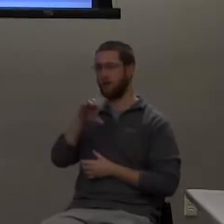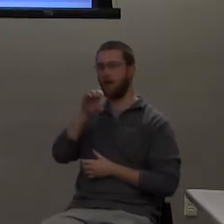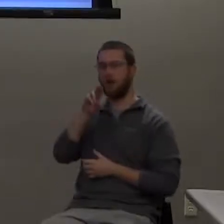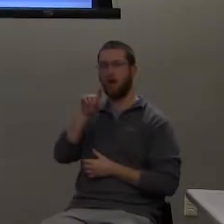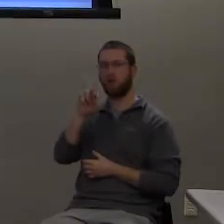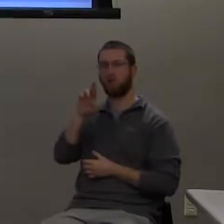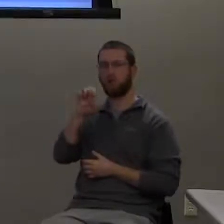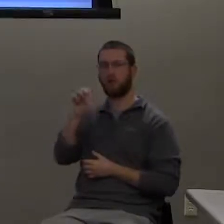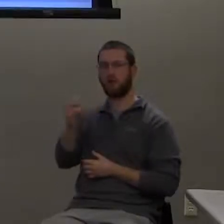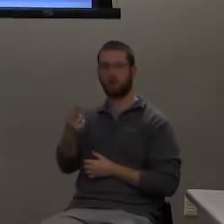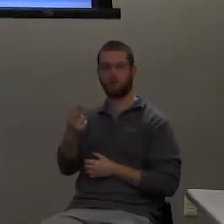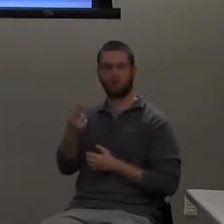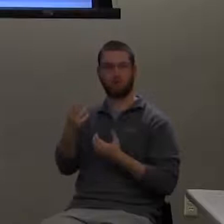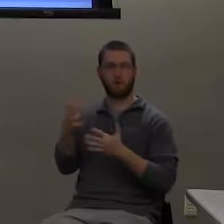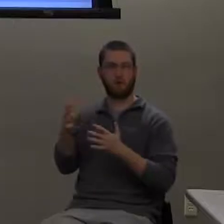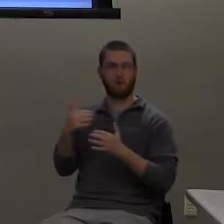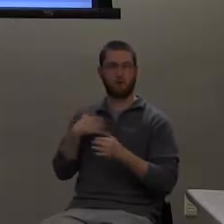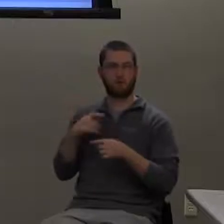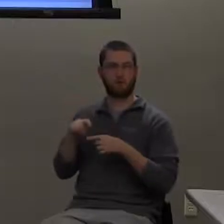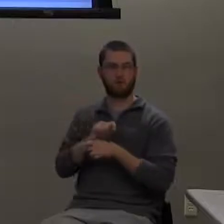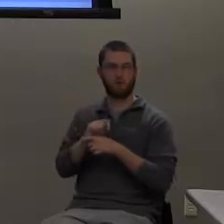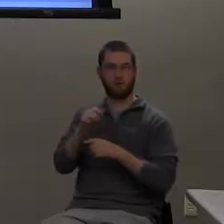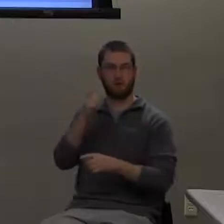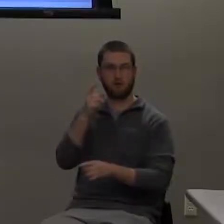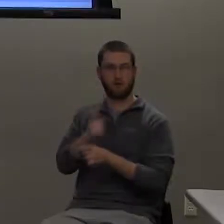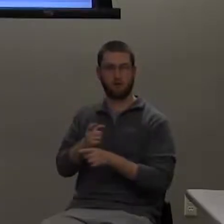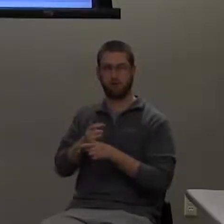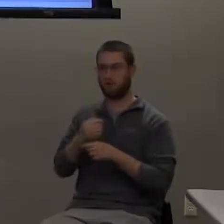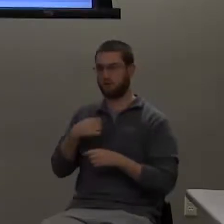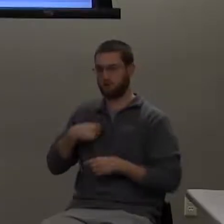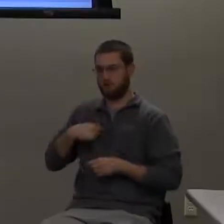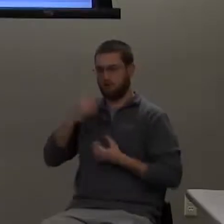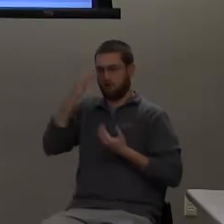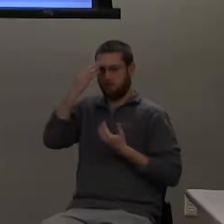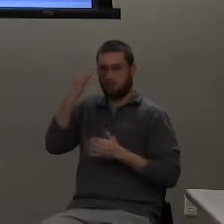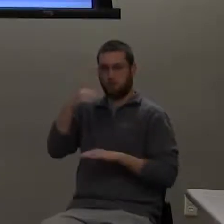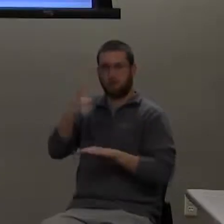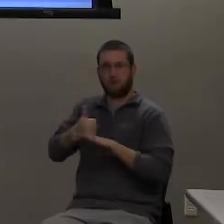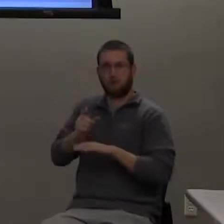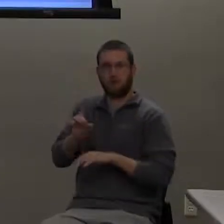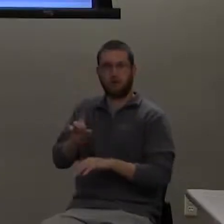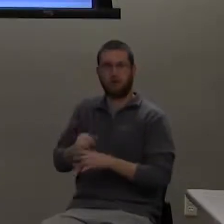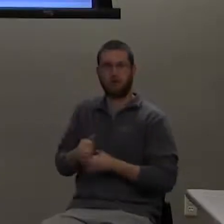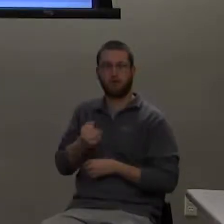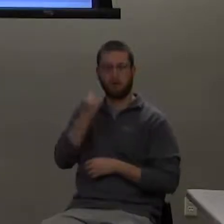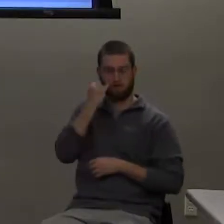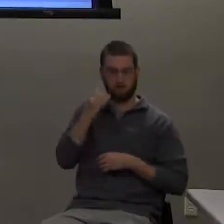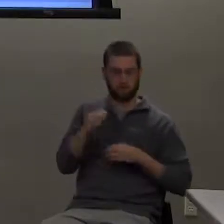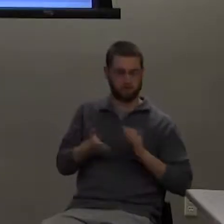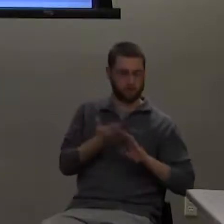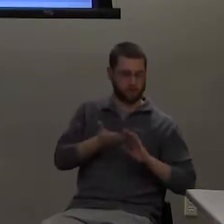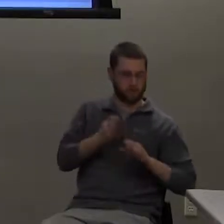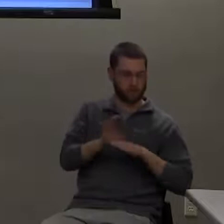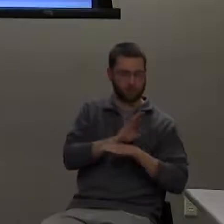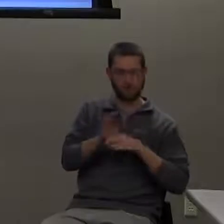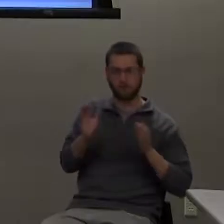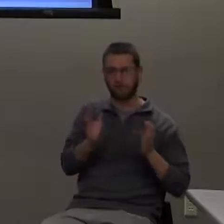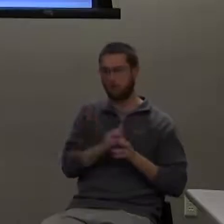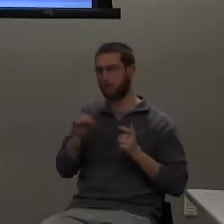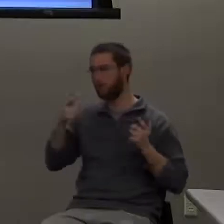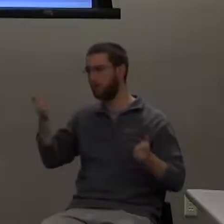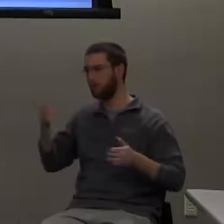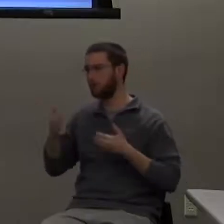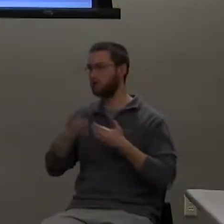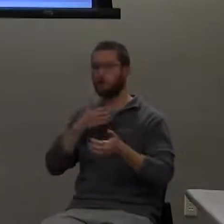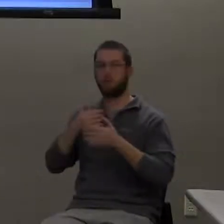there's probably already a training program in place for a lot of businesses what they need. They just don't know it exists. If you run a business, small or large, you're not have a whole